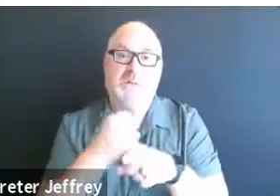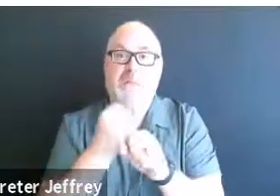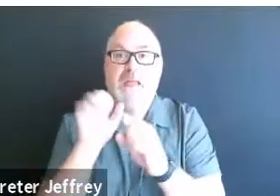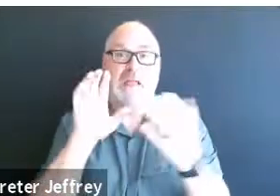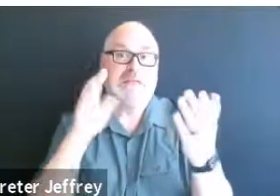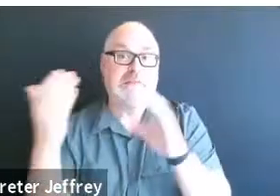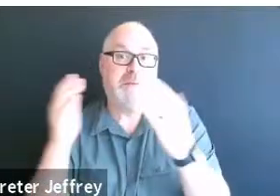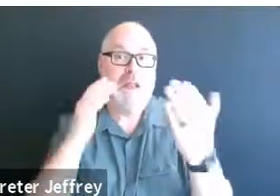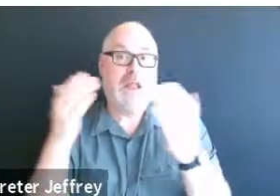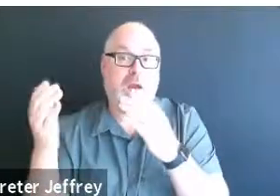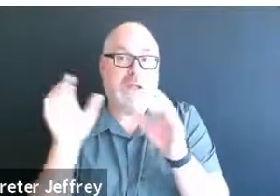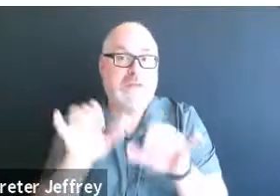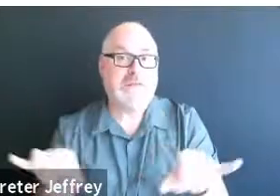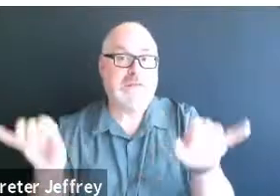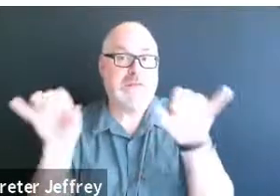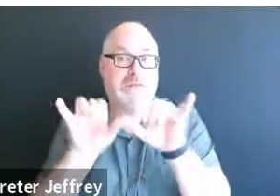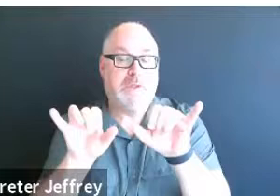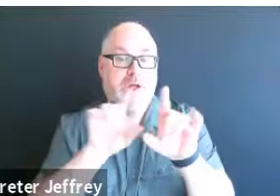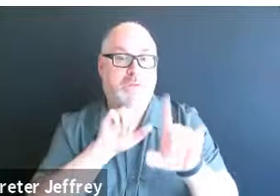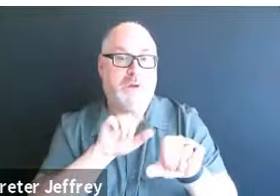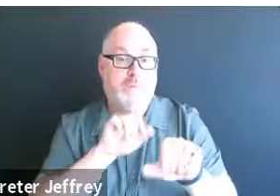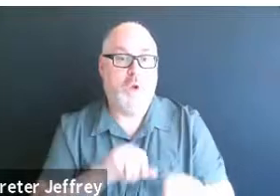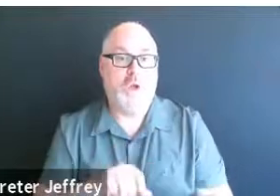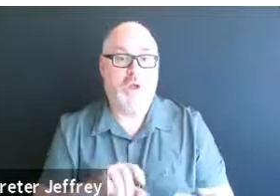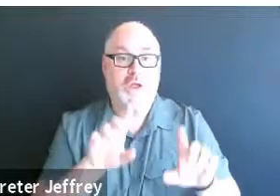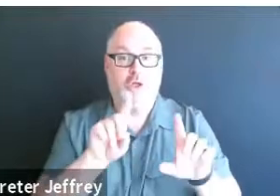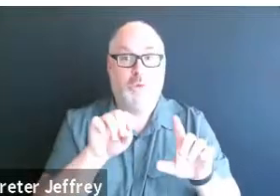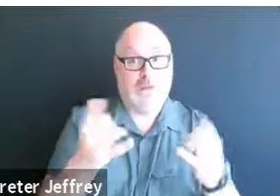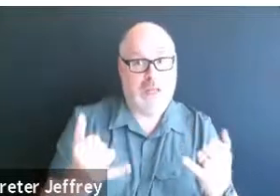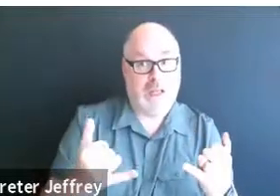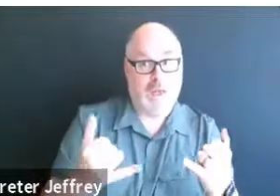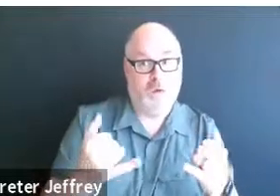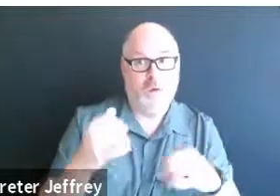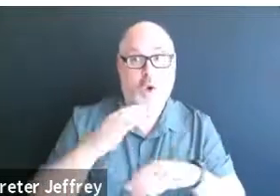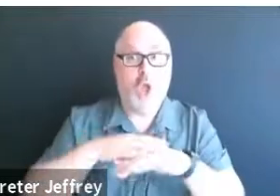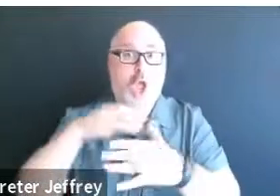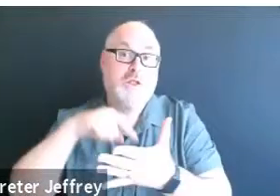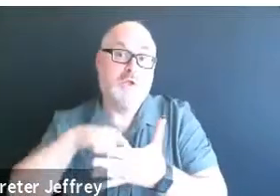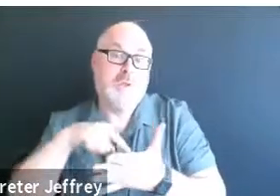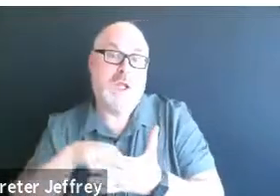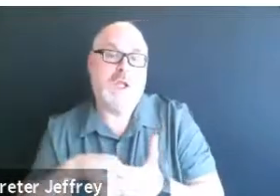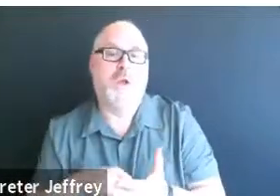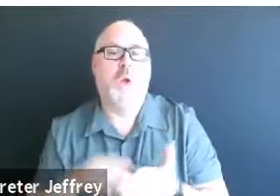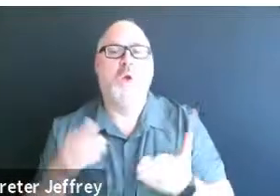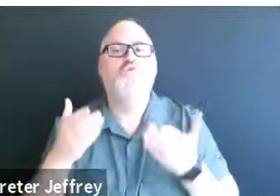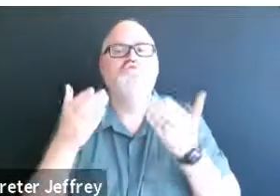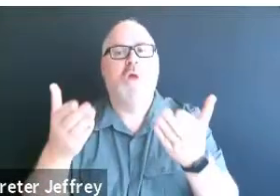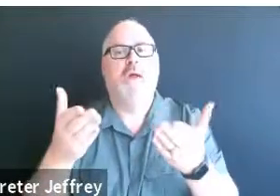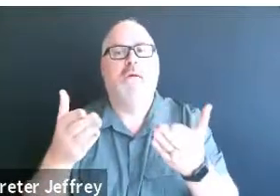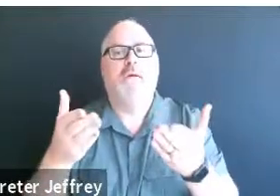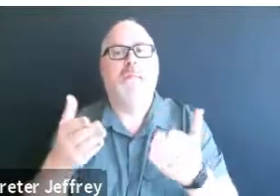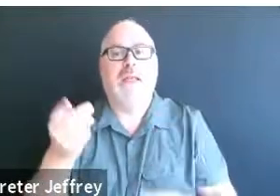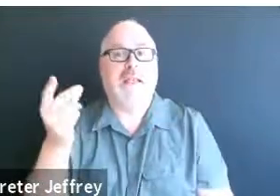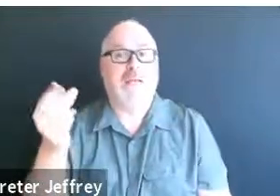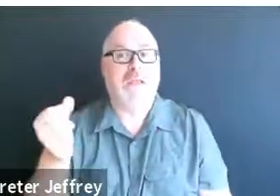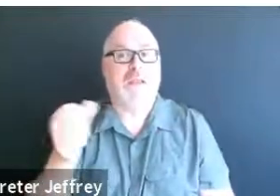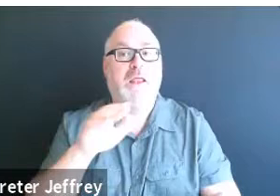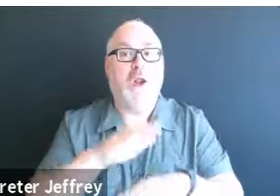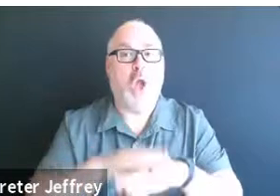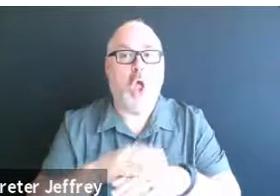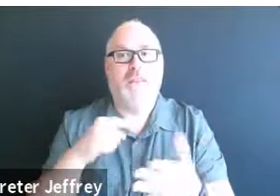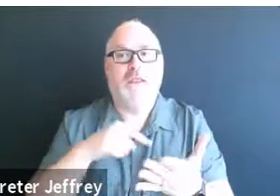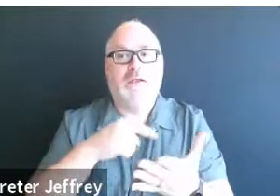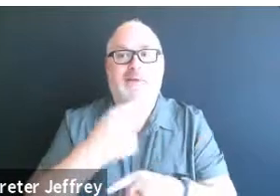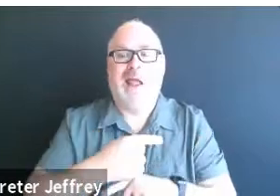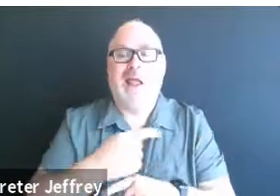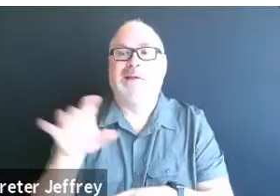The next option is to generate a similarity report. Would you like to do it immediately and on the due date or immediately? Turnitin